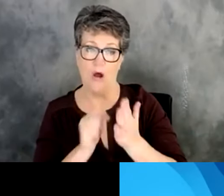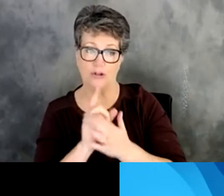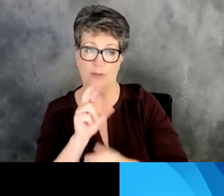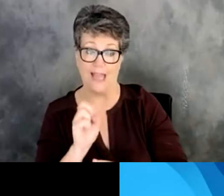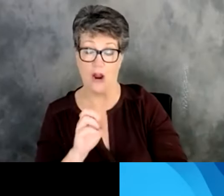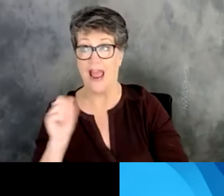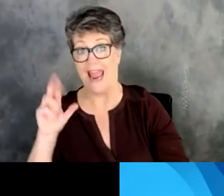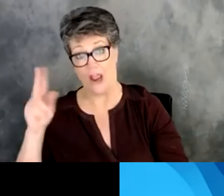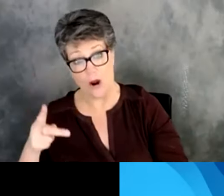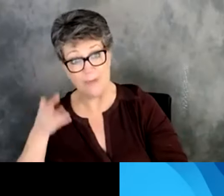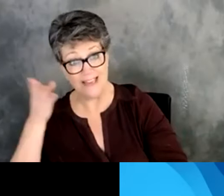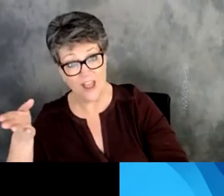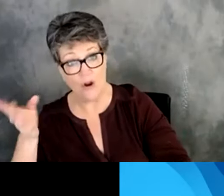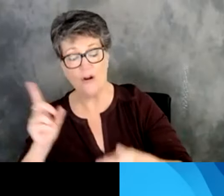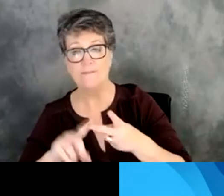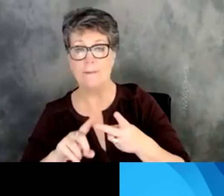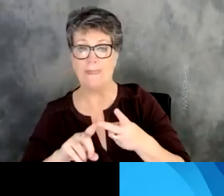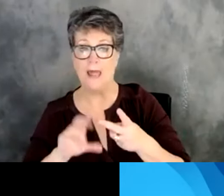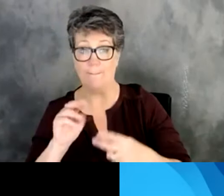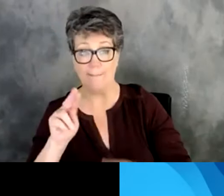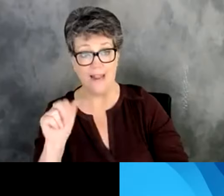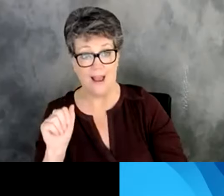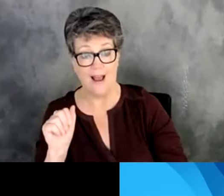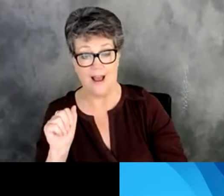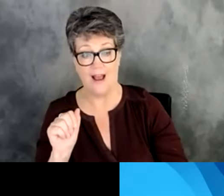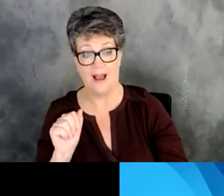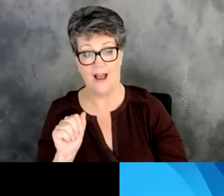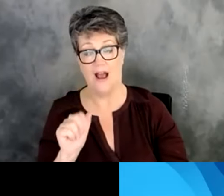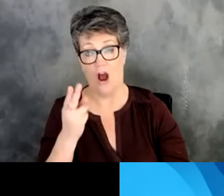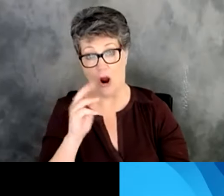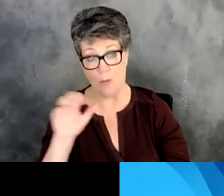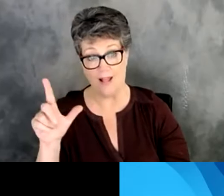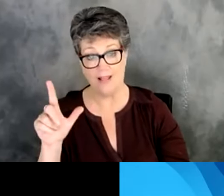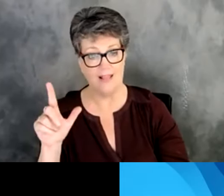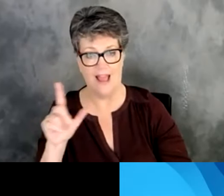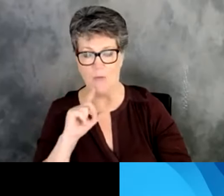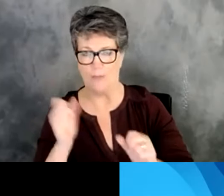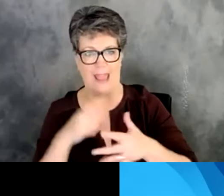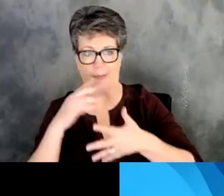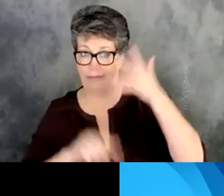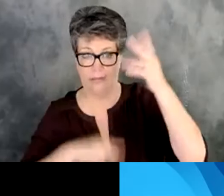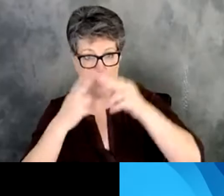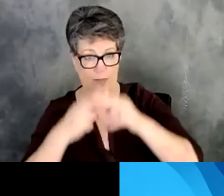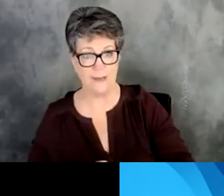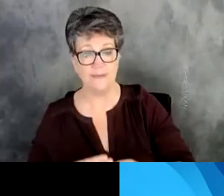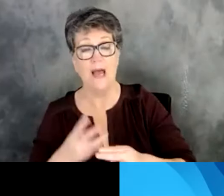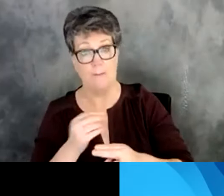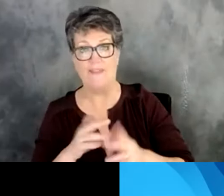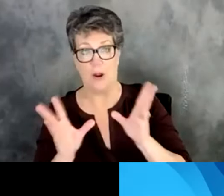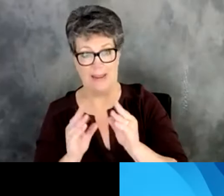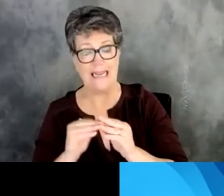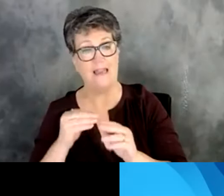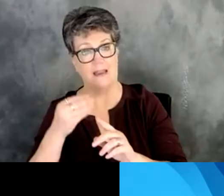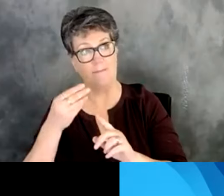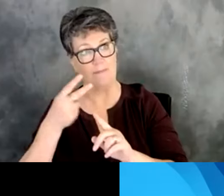AARP stakeholders on there as well, Nina Burwell-Harwell, and I'm not gonna be able to rattle off all of them, but yes, they're meeting bi-monthly